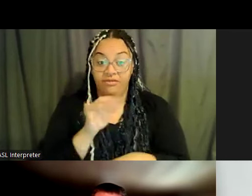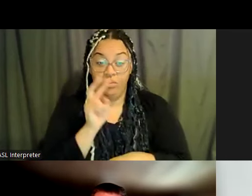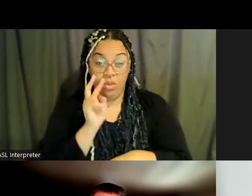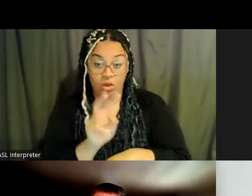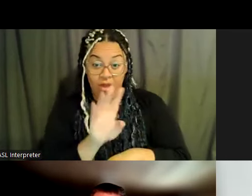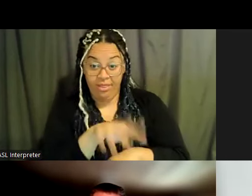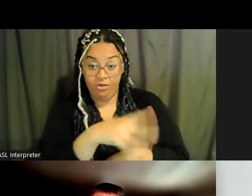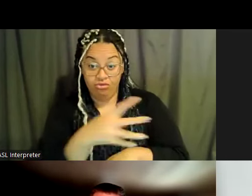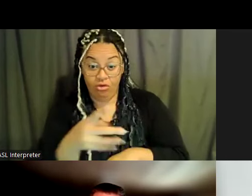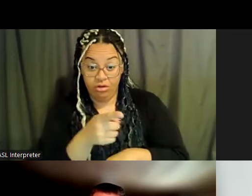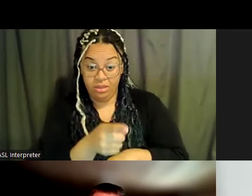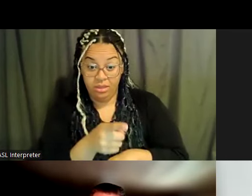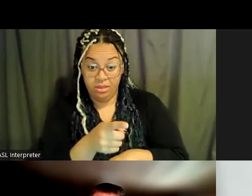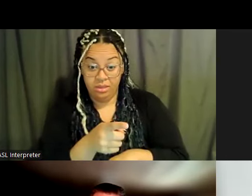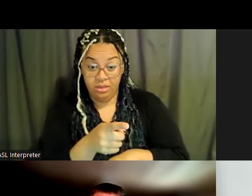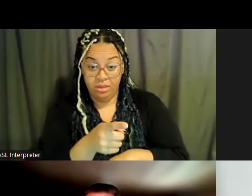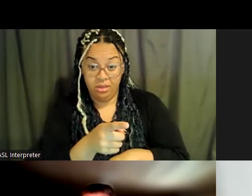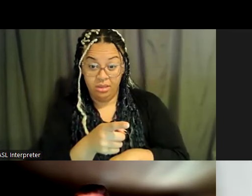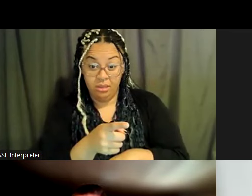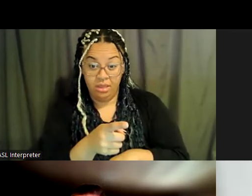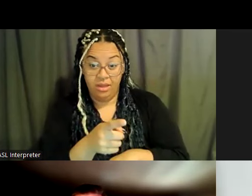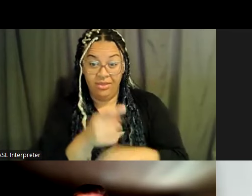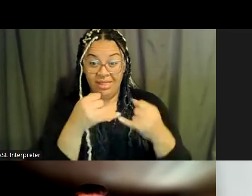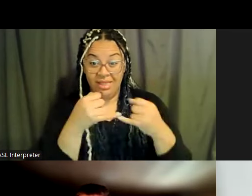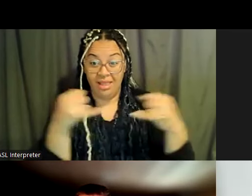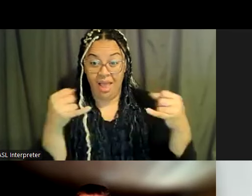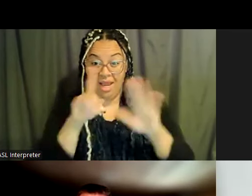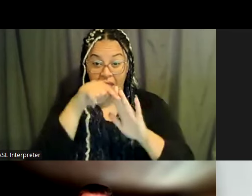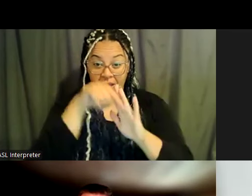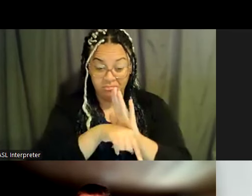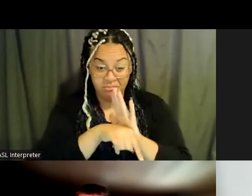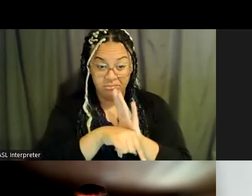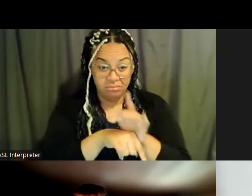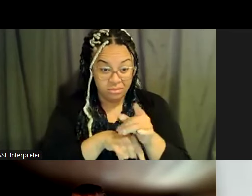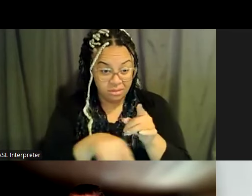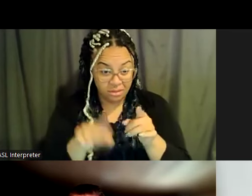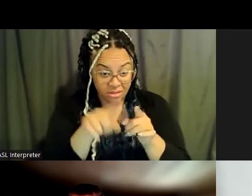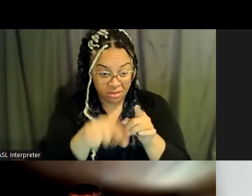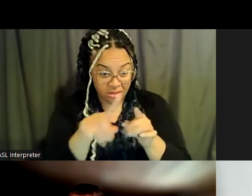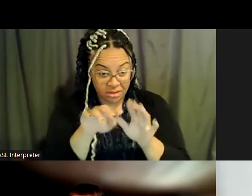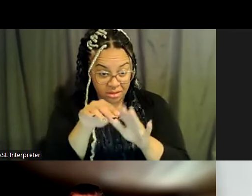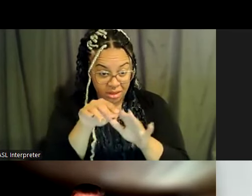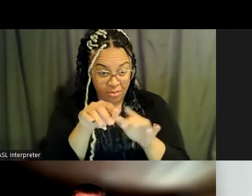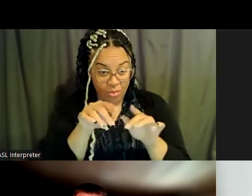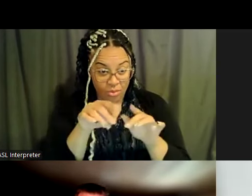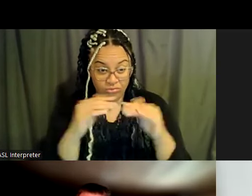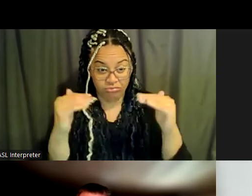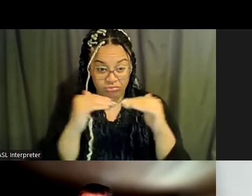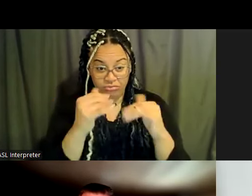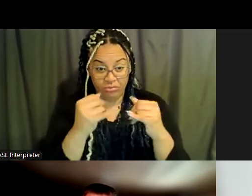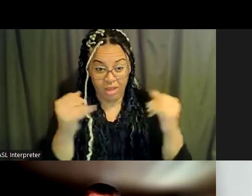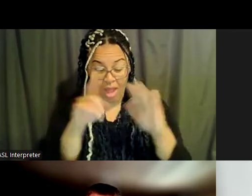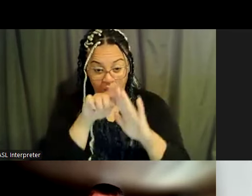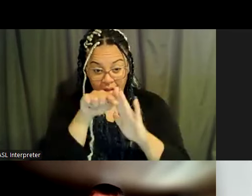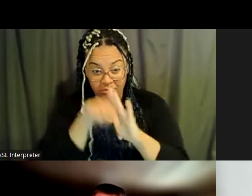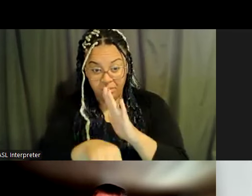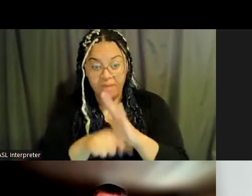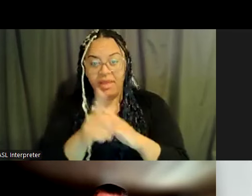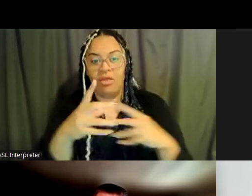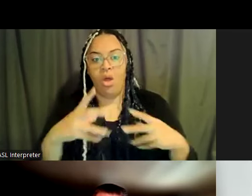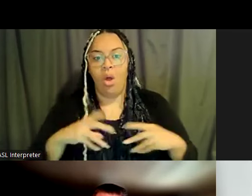so this line that drops down, I guess you're not seeing my arrow, but the line that drops off, the more solid line, so those are firearm